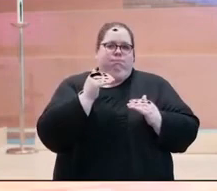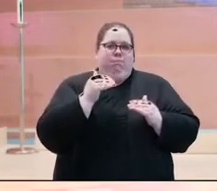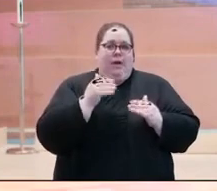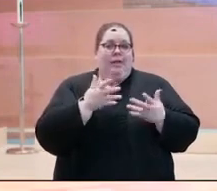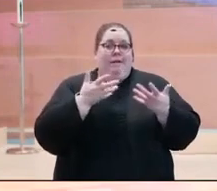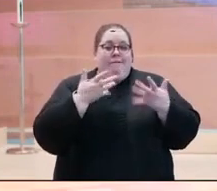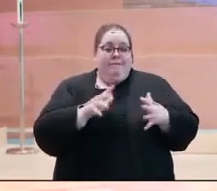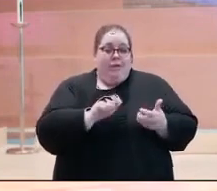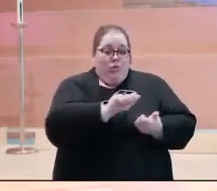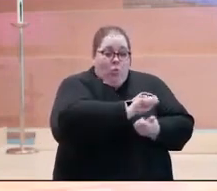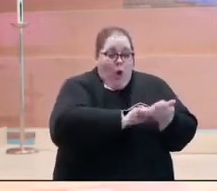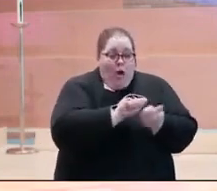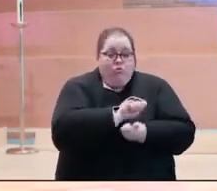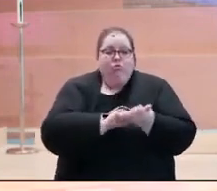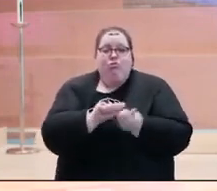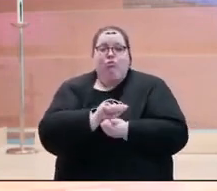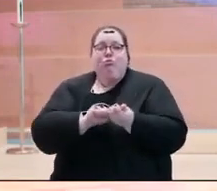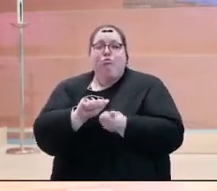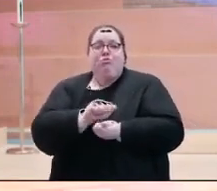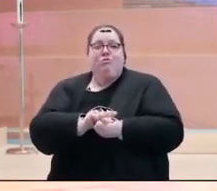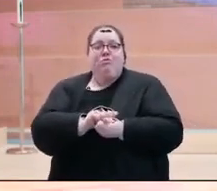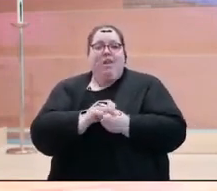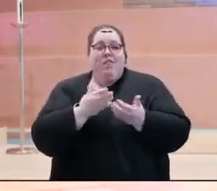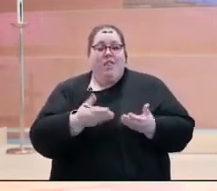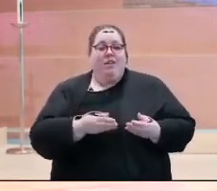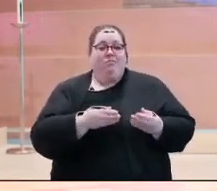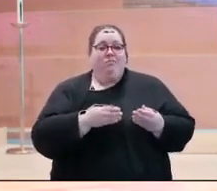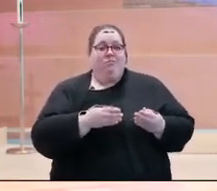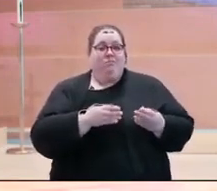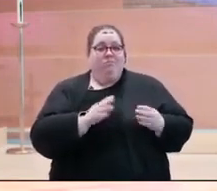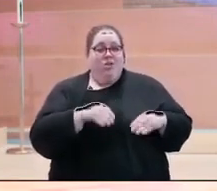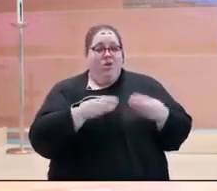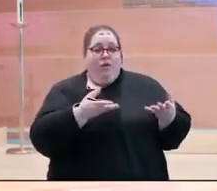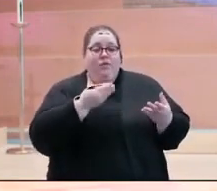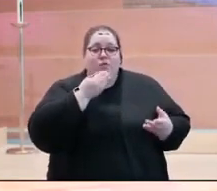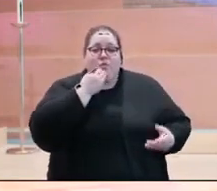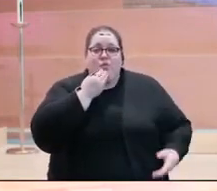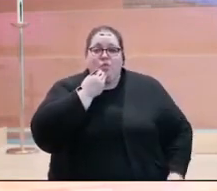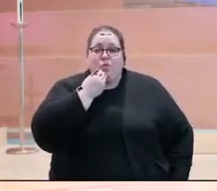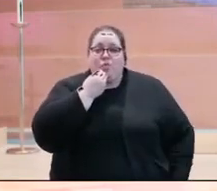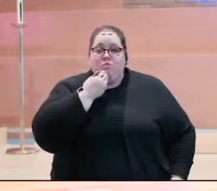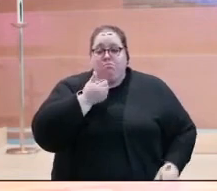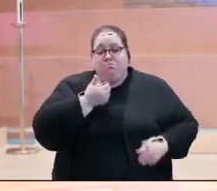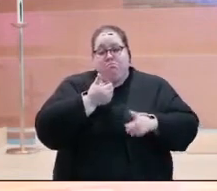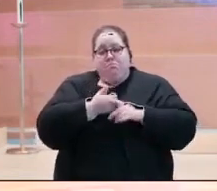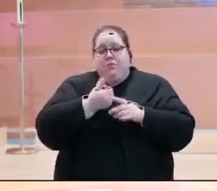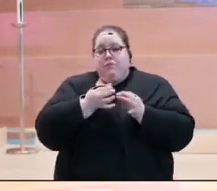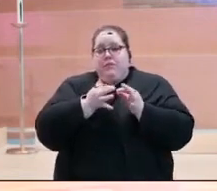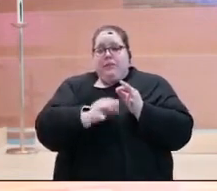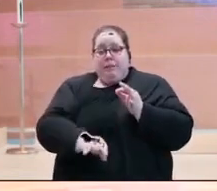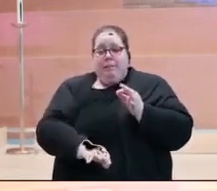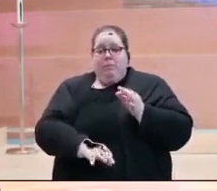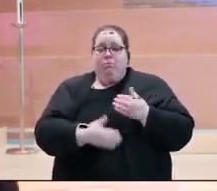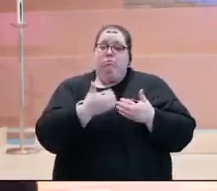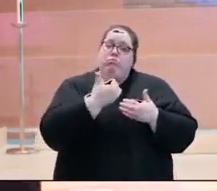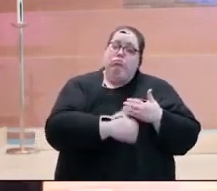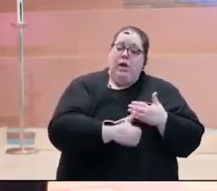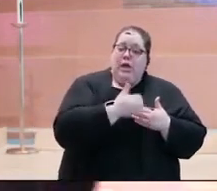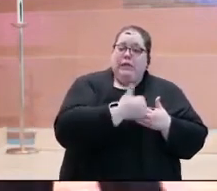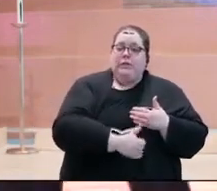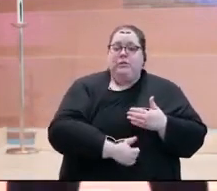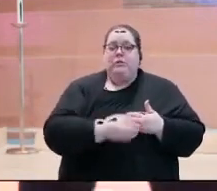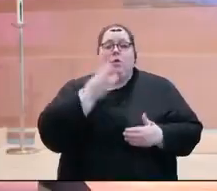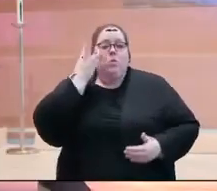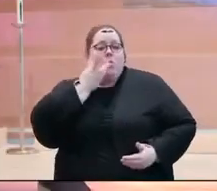feet and he offers them a meal. And it's a simple meal, bread and